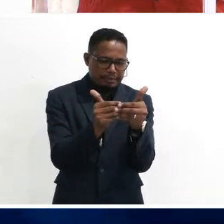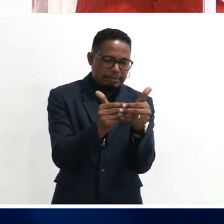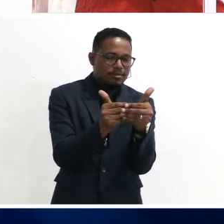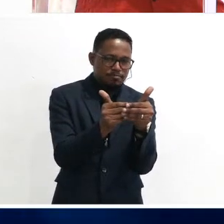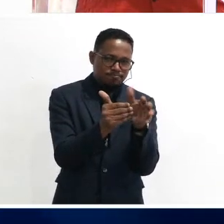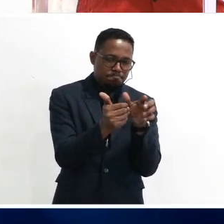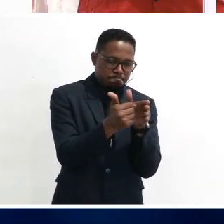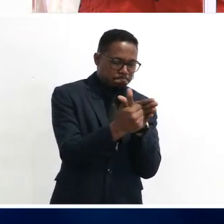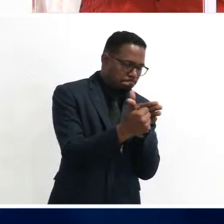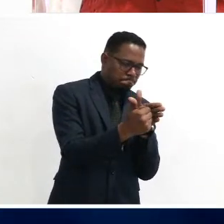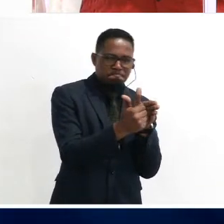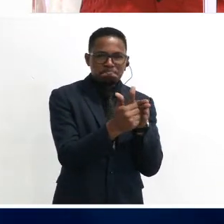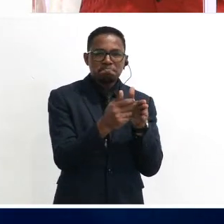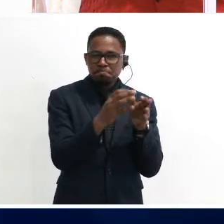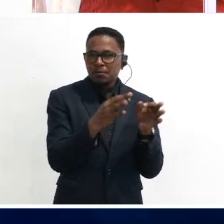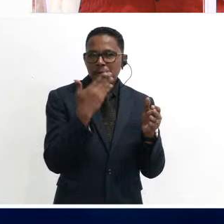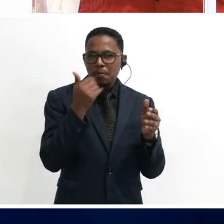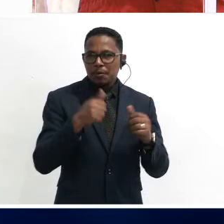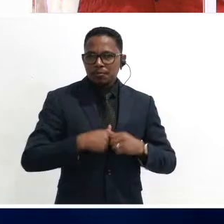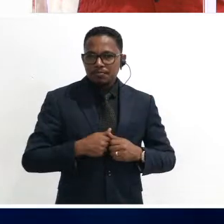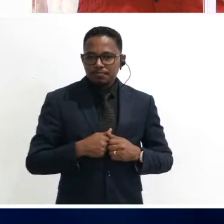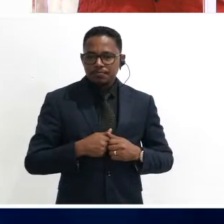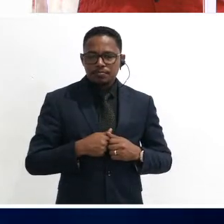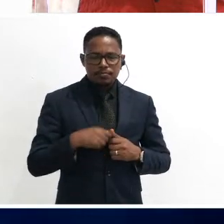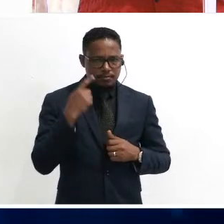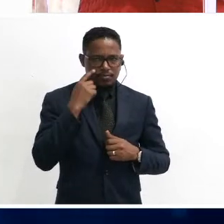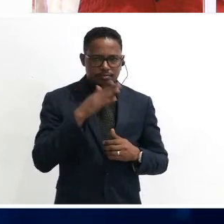I'm going to skip some of this.